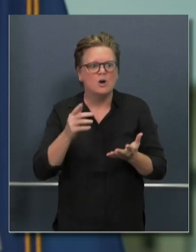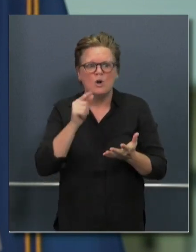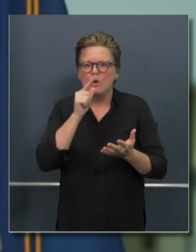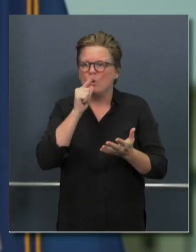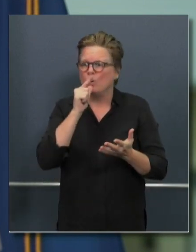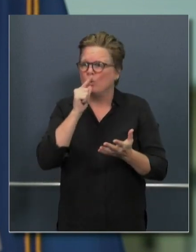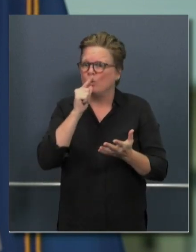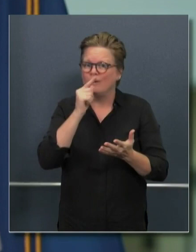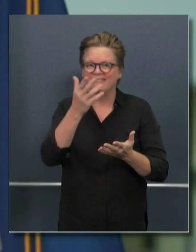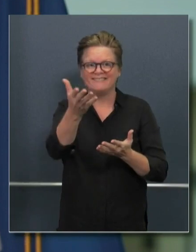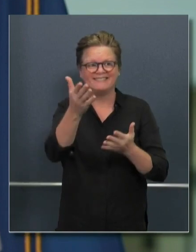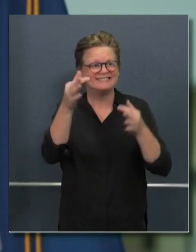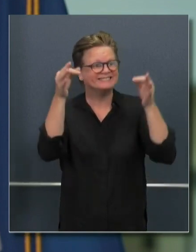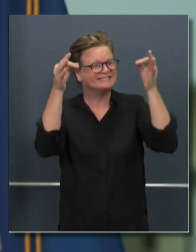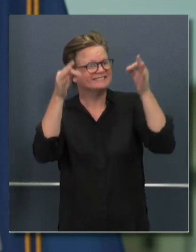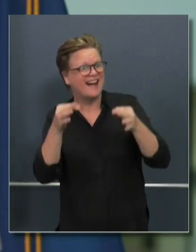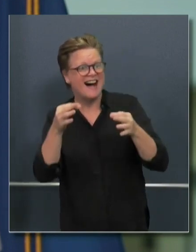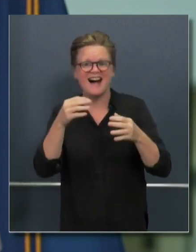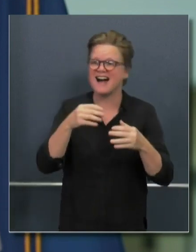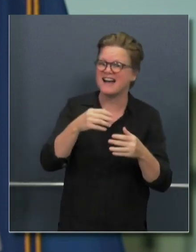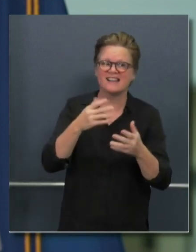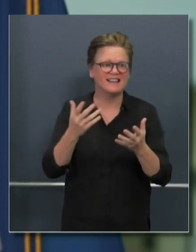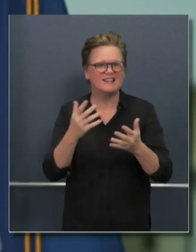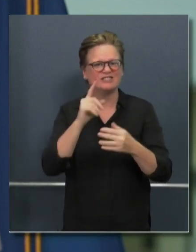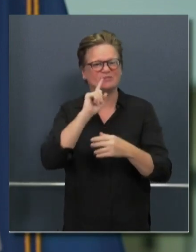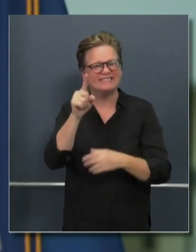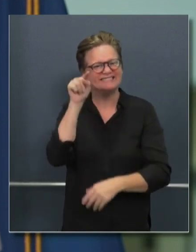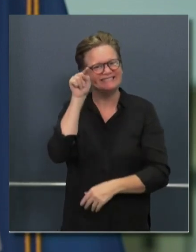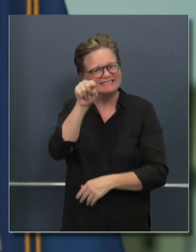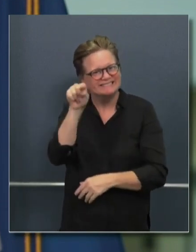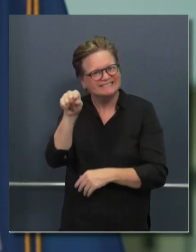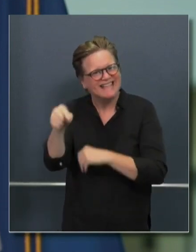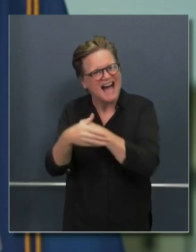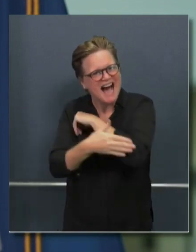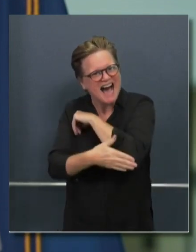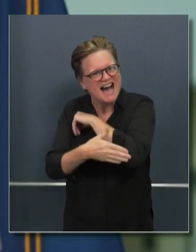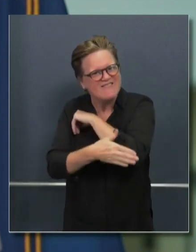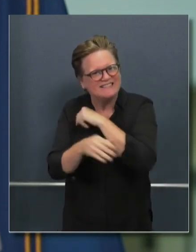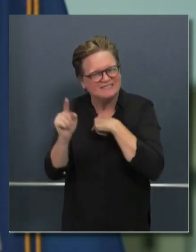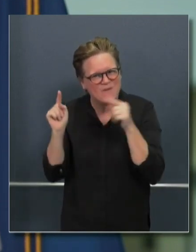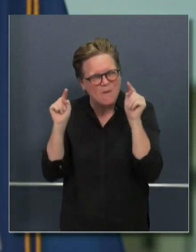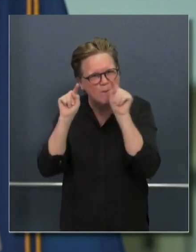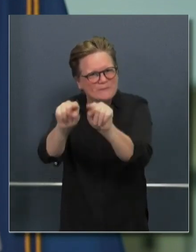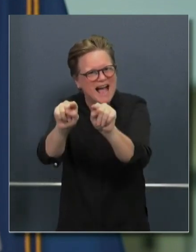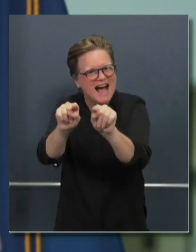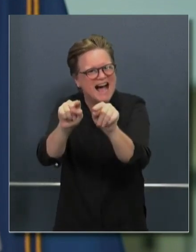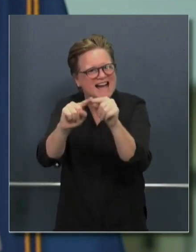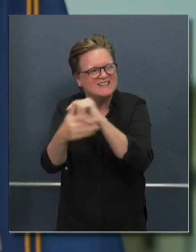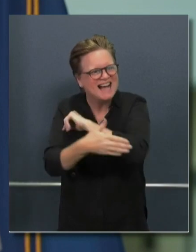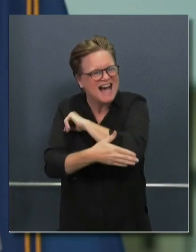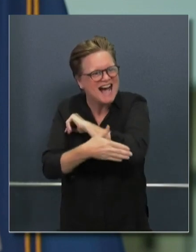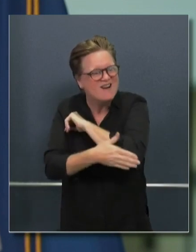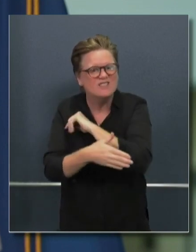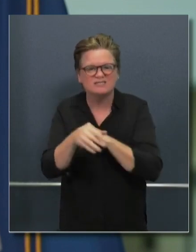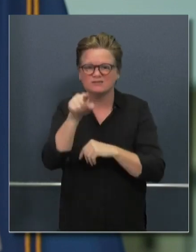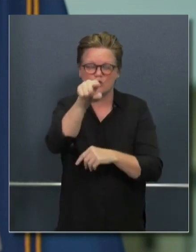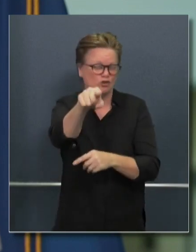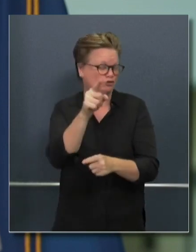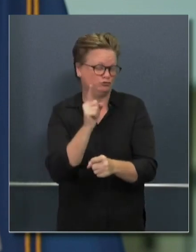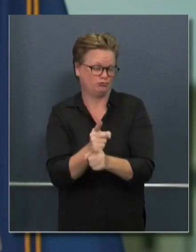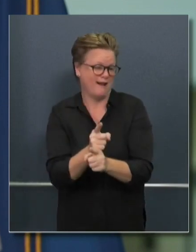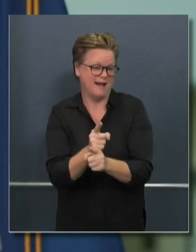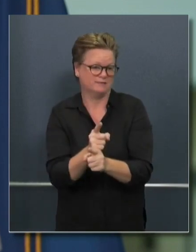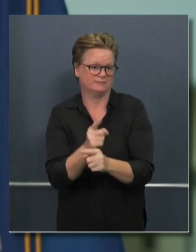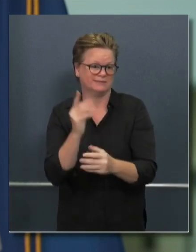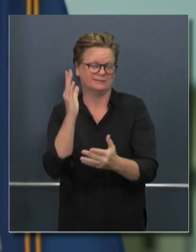the state of California. They've opened at their own pace. So while it's absolutely true, parts of California